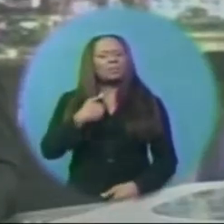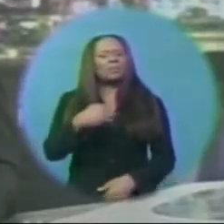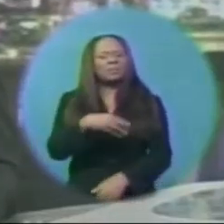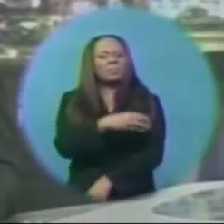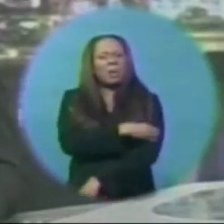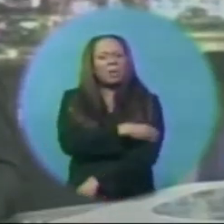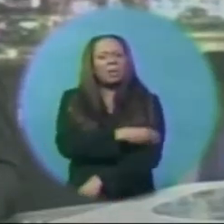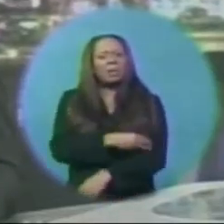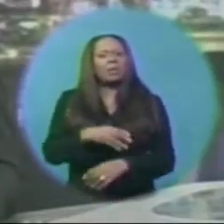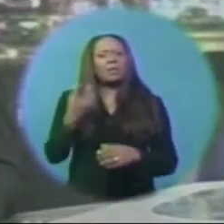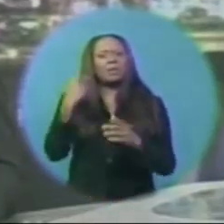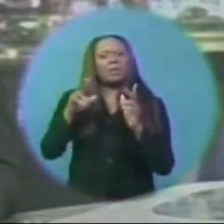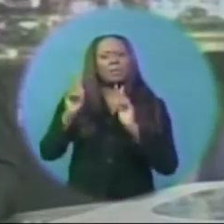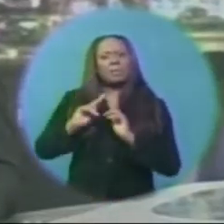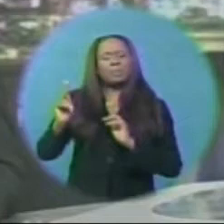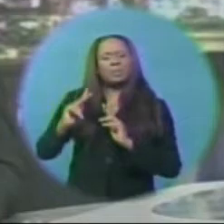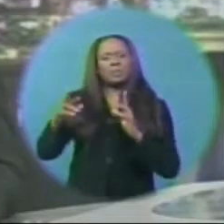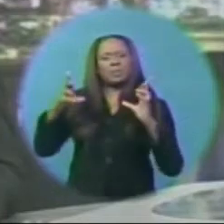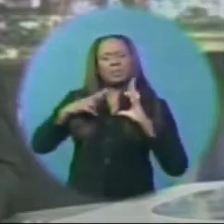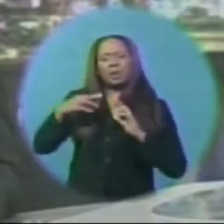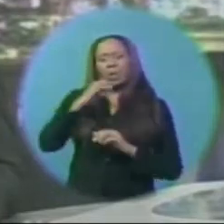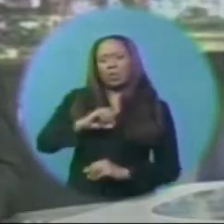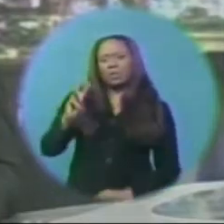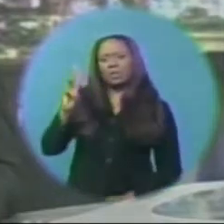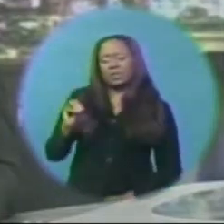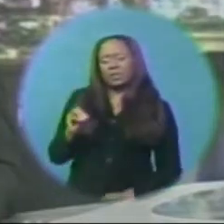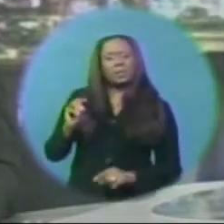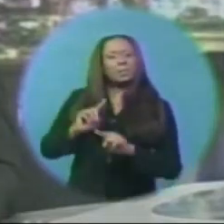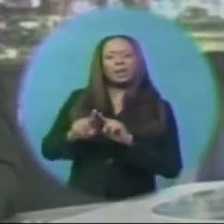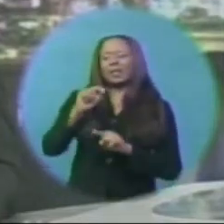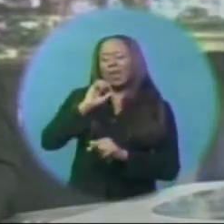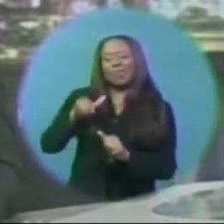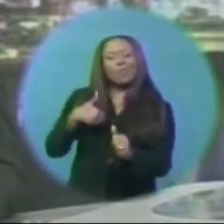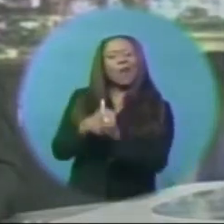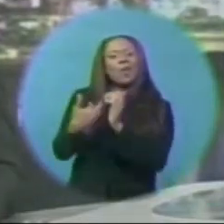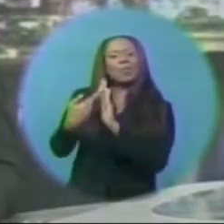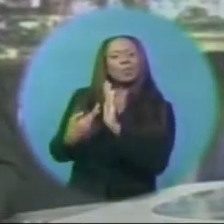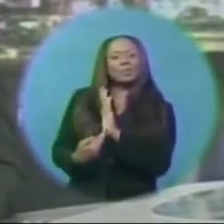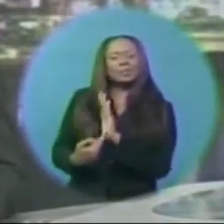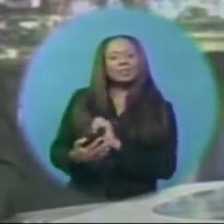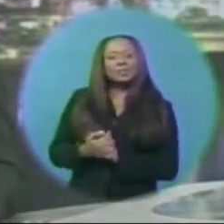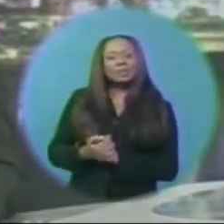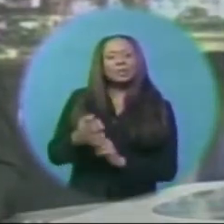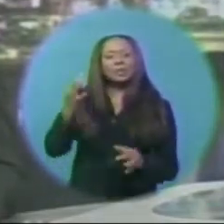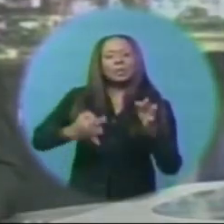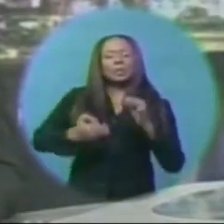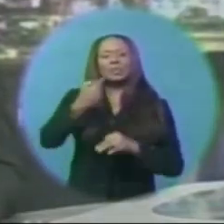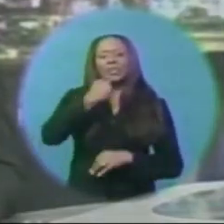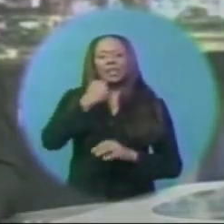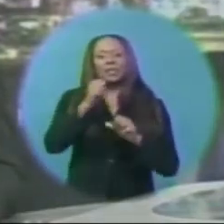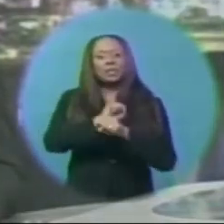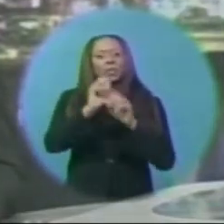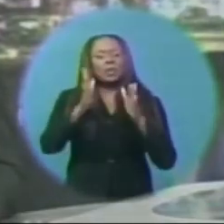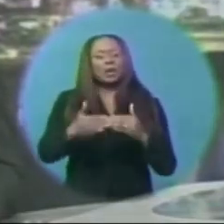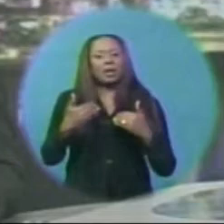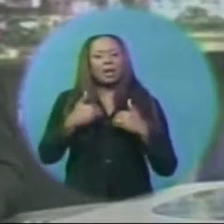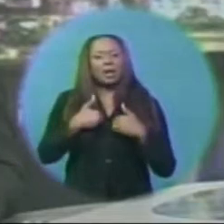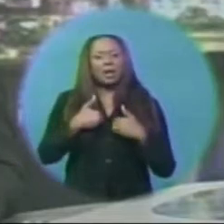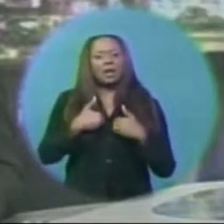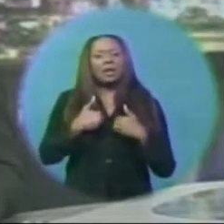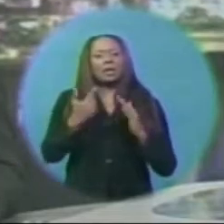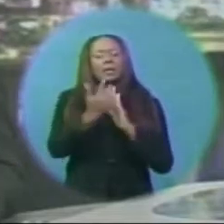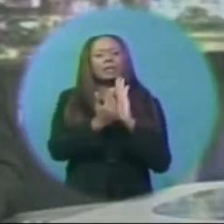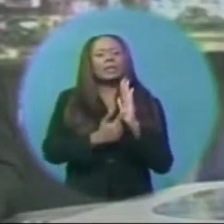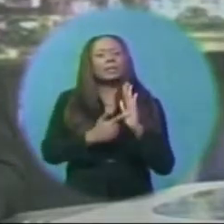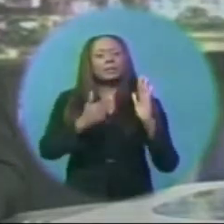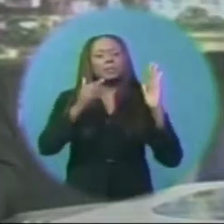age 60, it did not follow those procedures in this instance. The source says the court also found the workers had a legitimate expectation